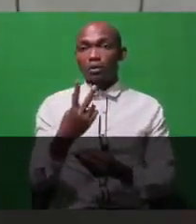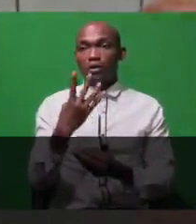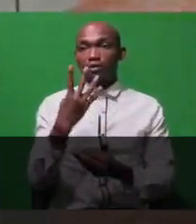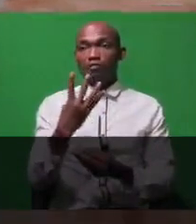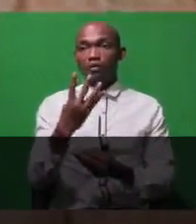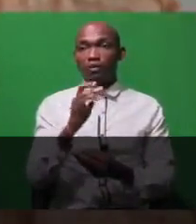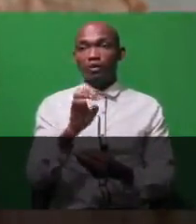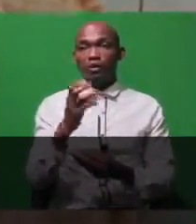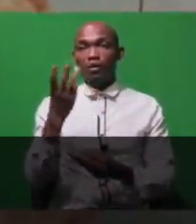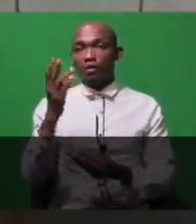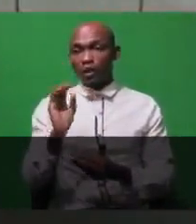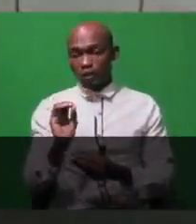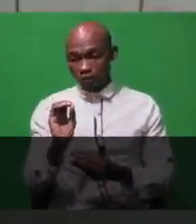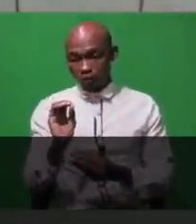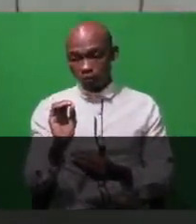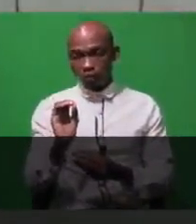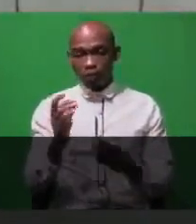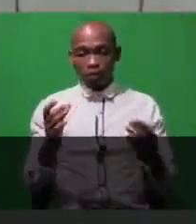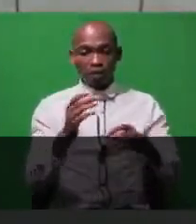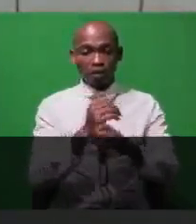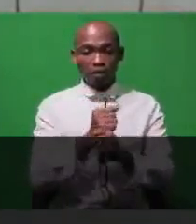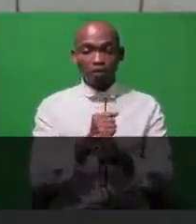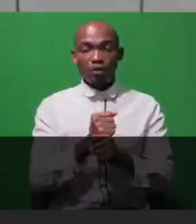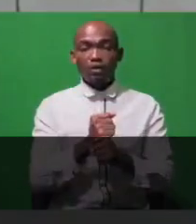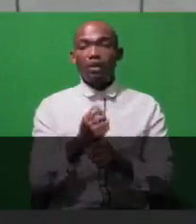2,430. You got